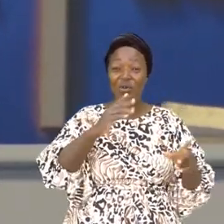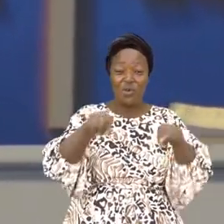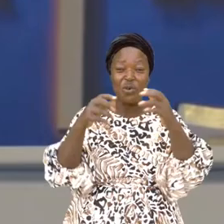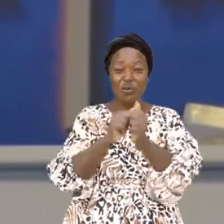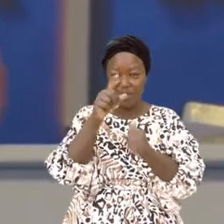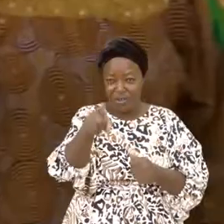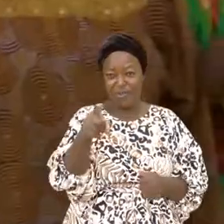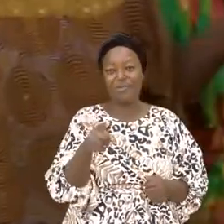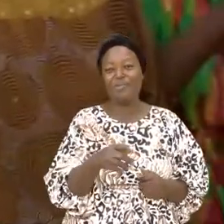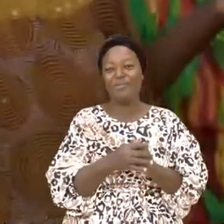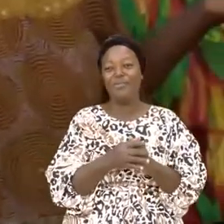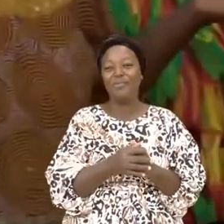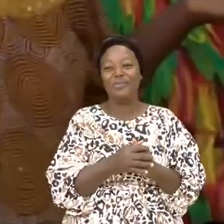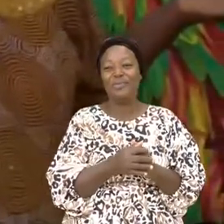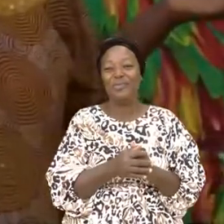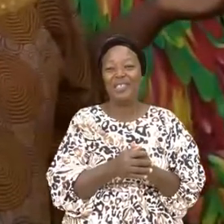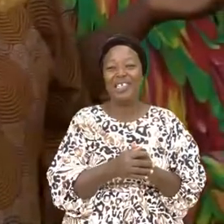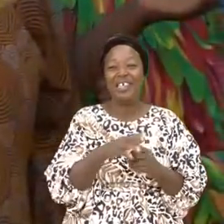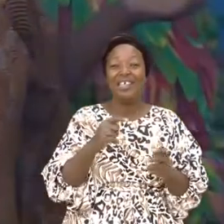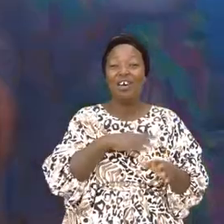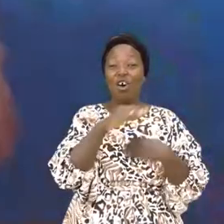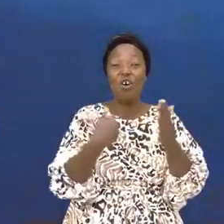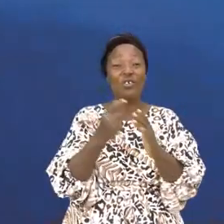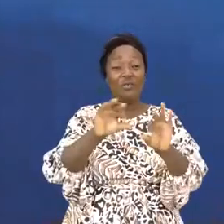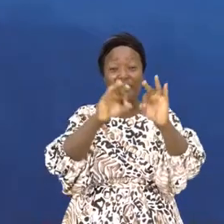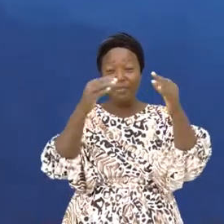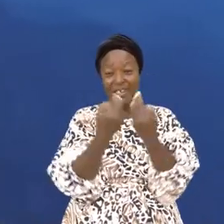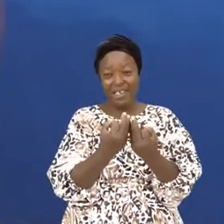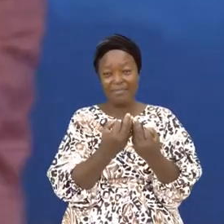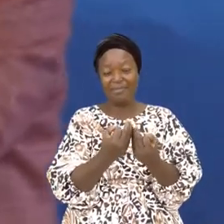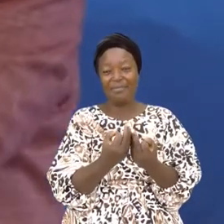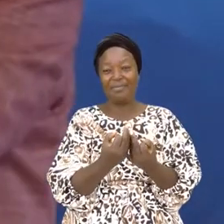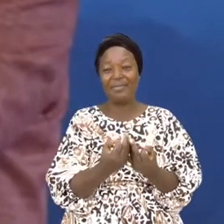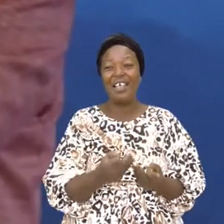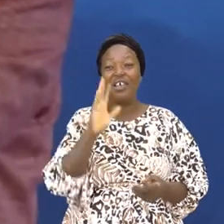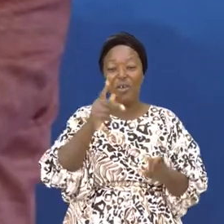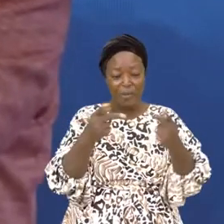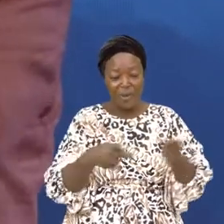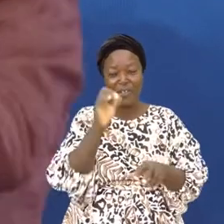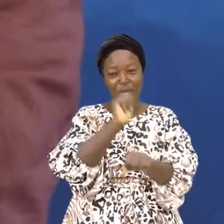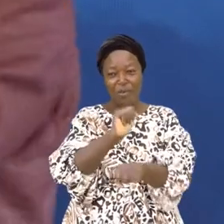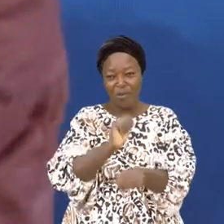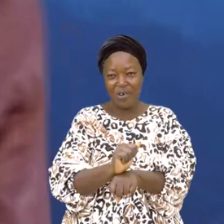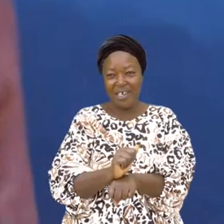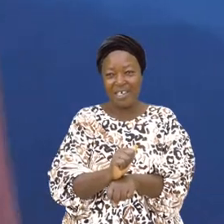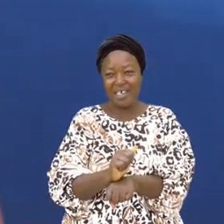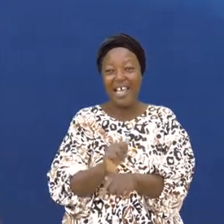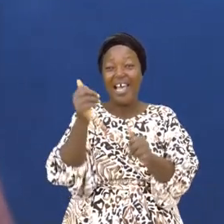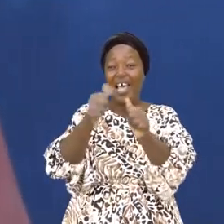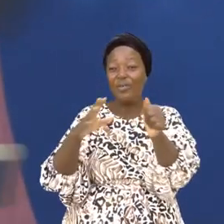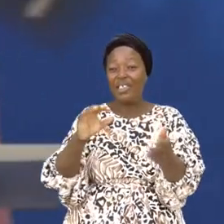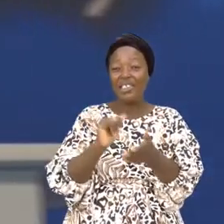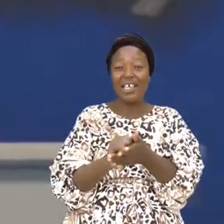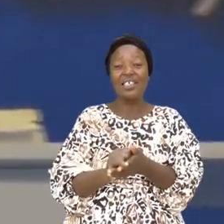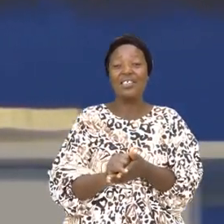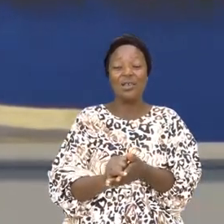you. Your whole family. Your place of work. Everything that brought